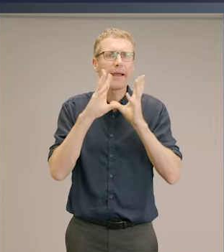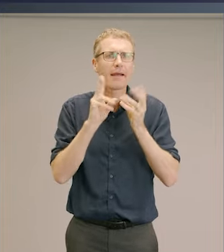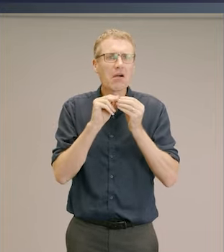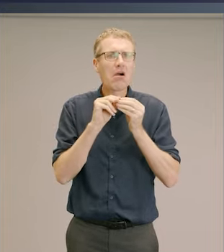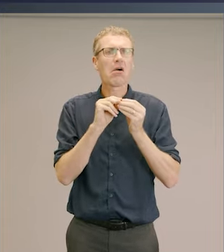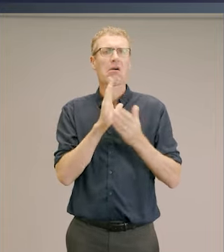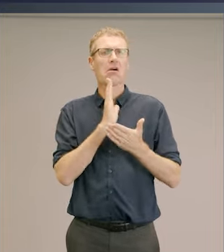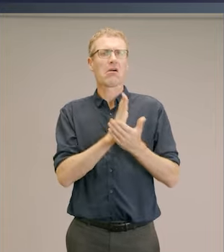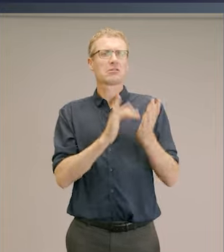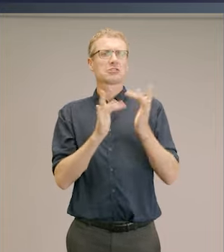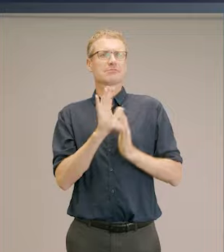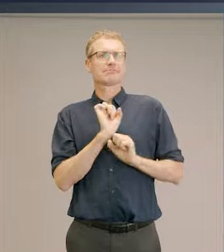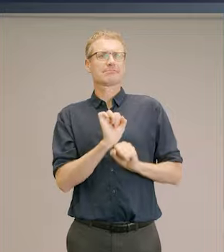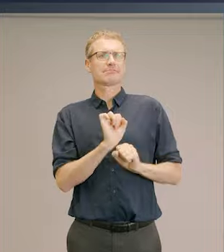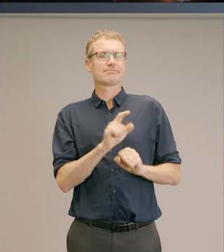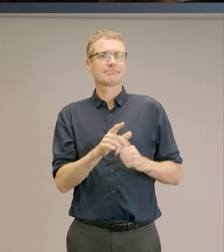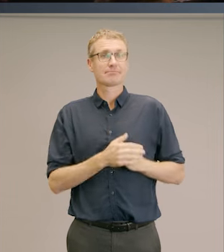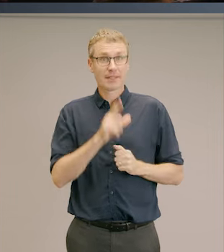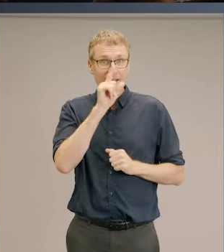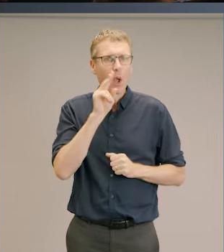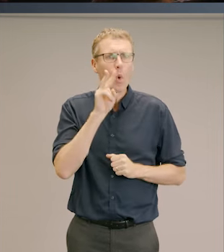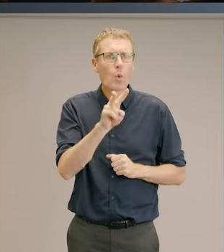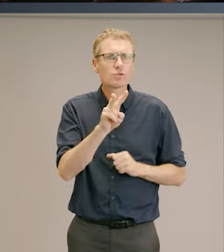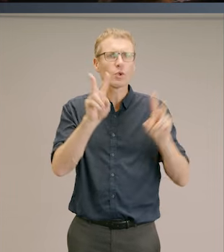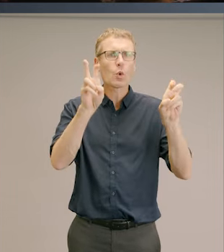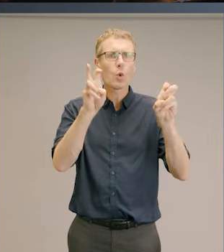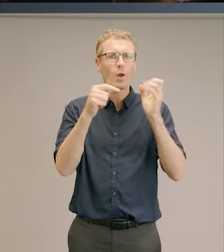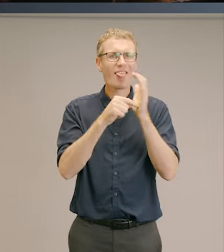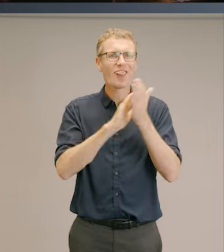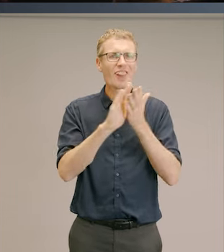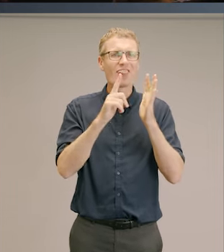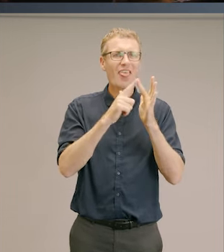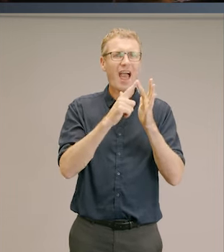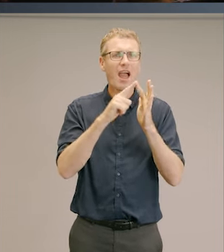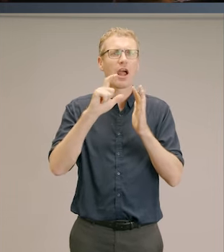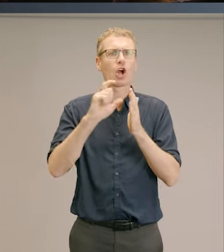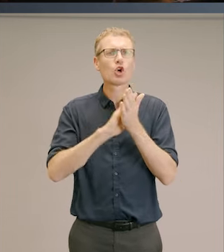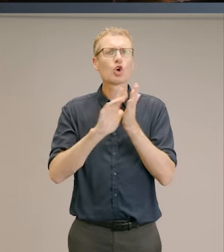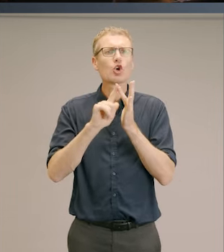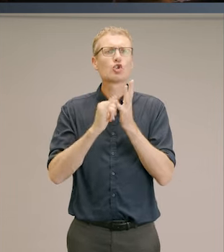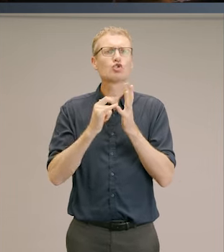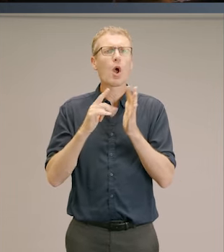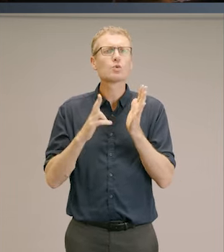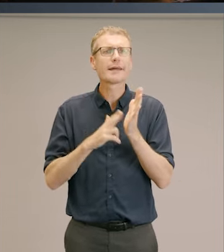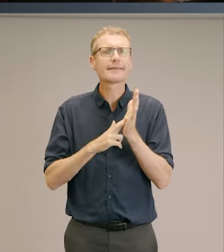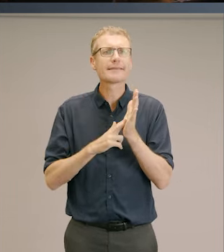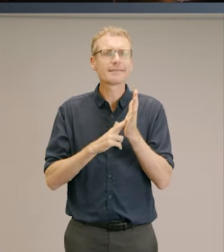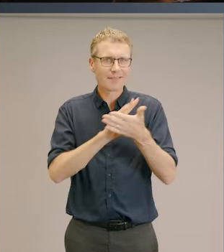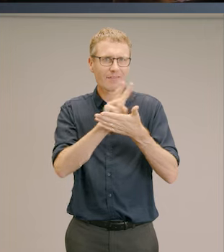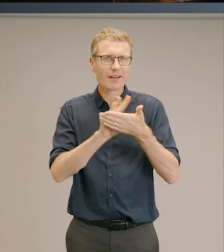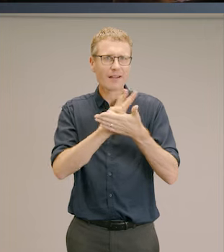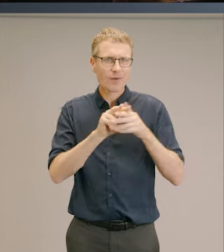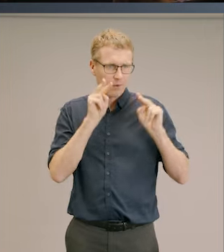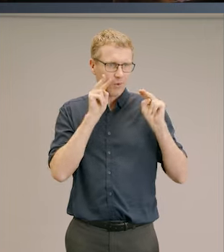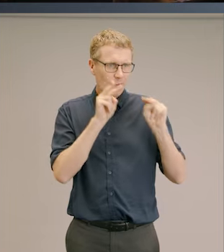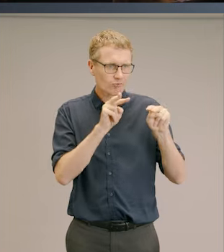want a more accurate representation of Jesus, watch The Chosen. It's a great representation of what Jesus might